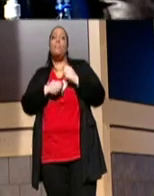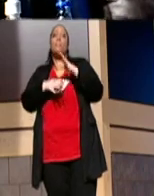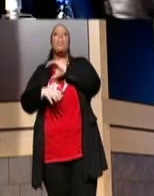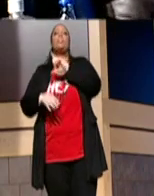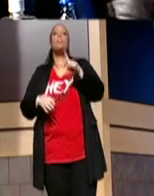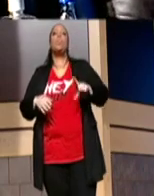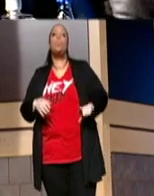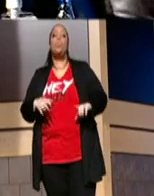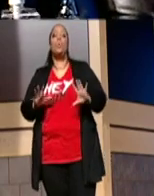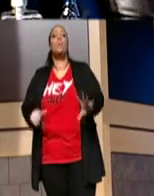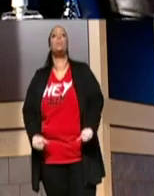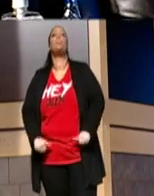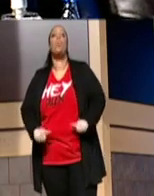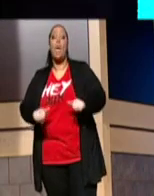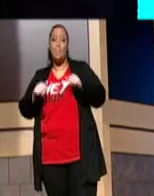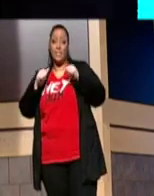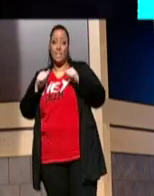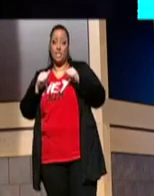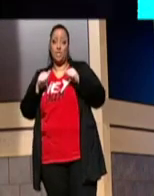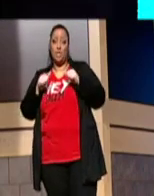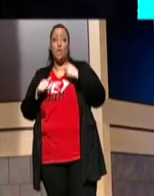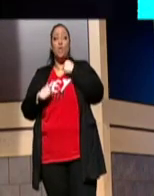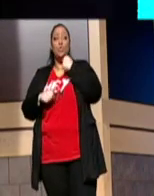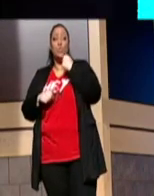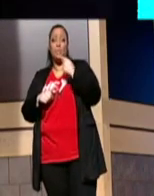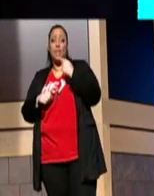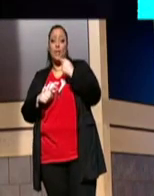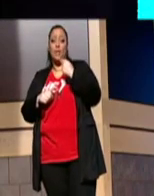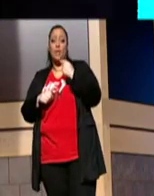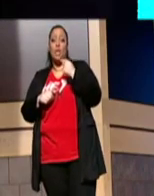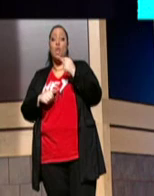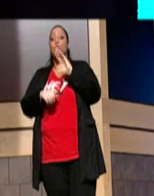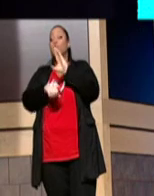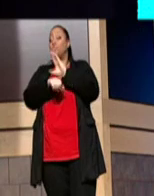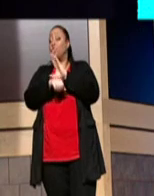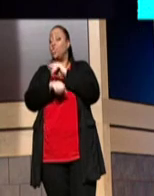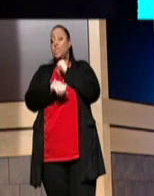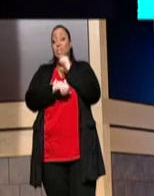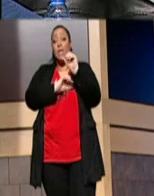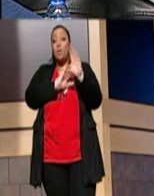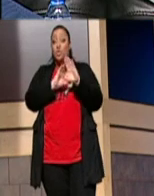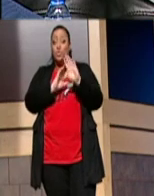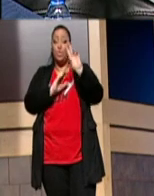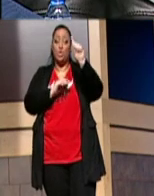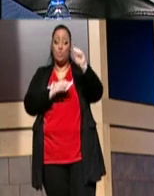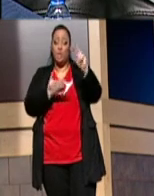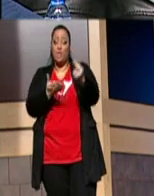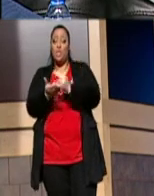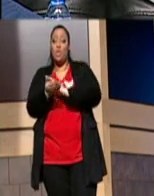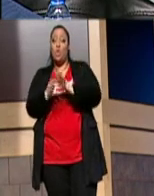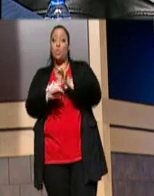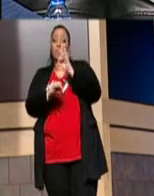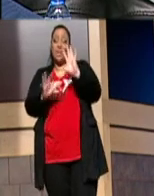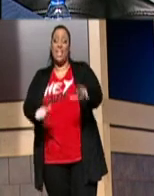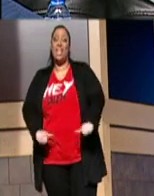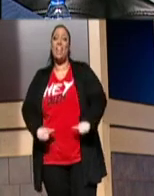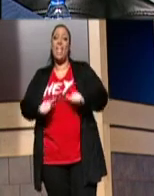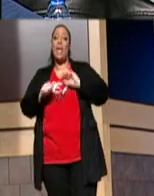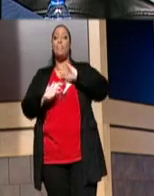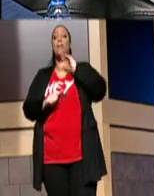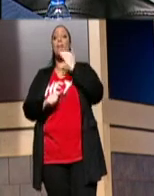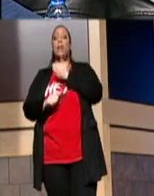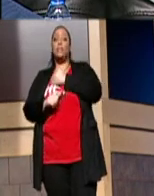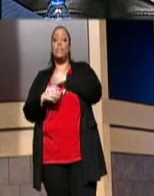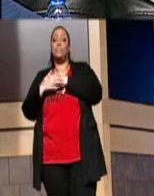your habitation. You said it. The church is not the building. Yep. We need to let the Holy Spirit inhabit us, and we inhabit him.